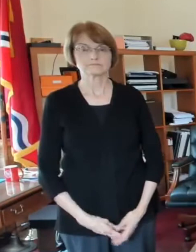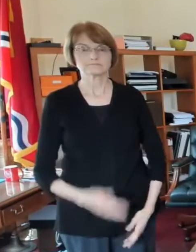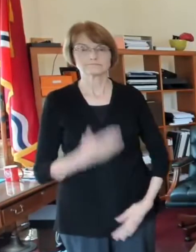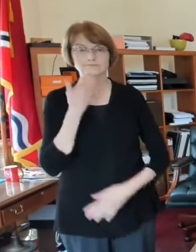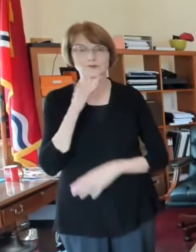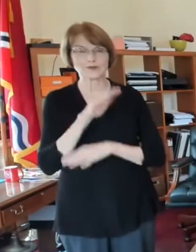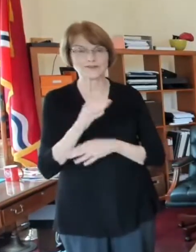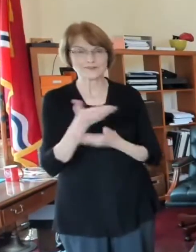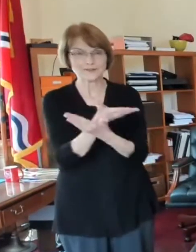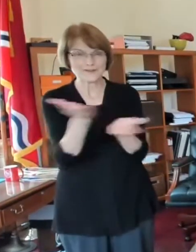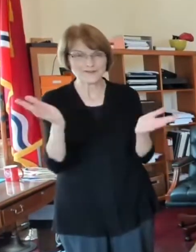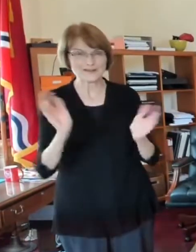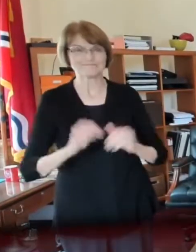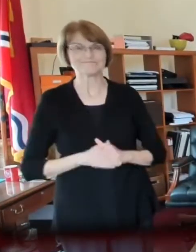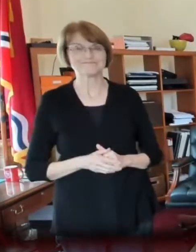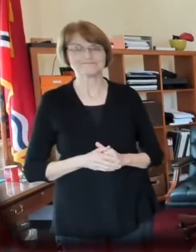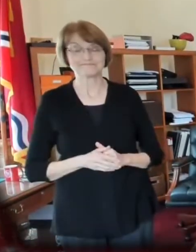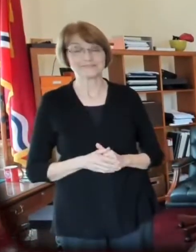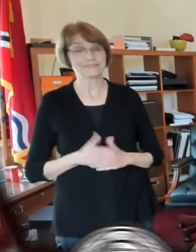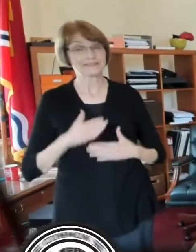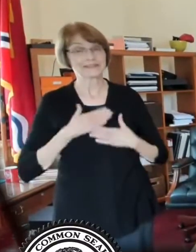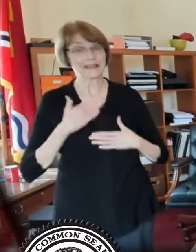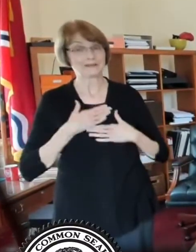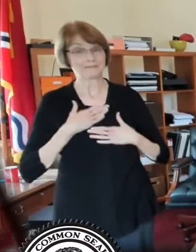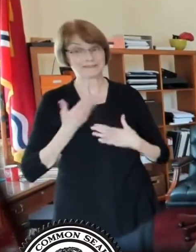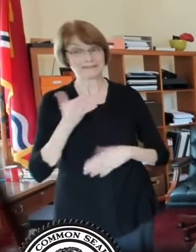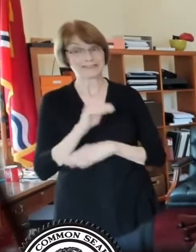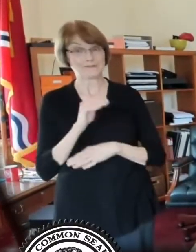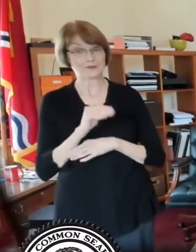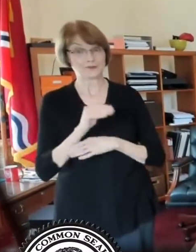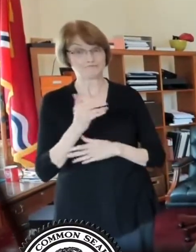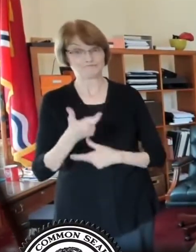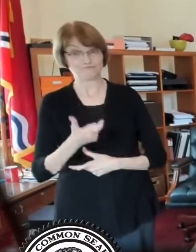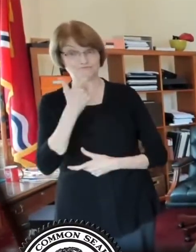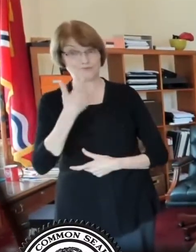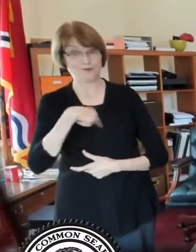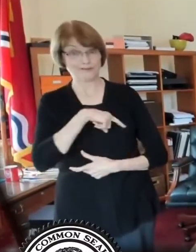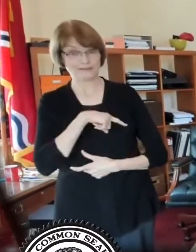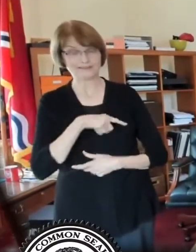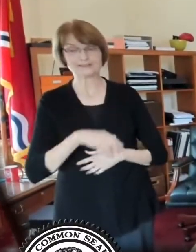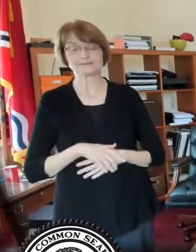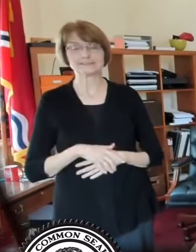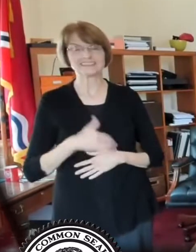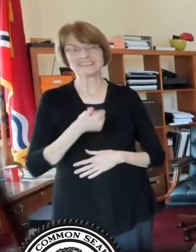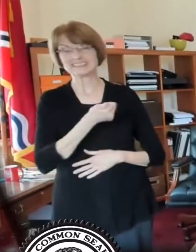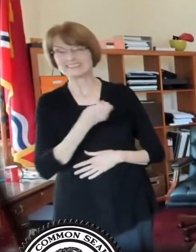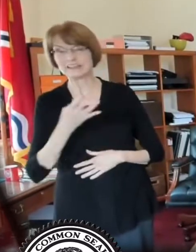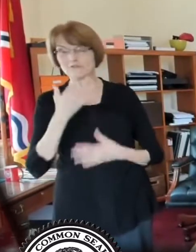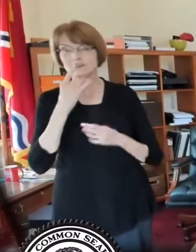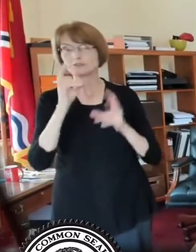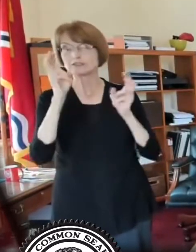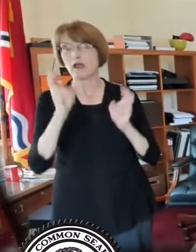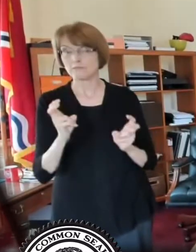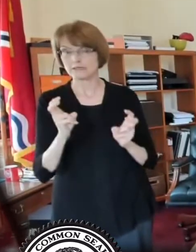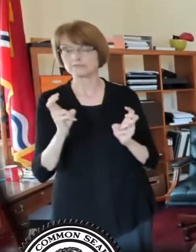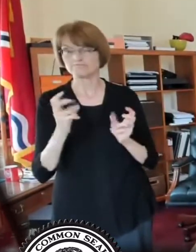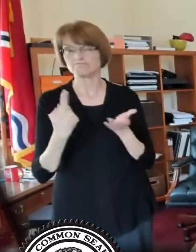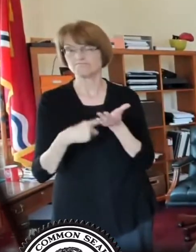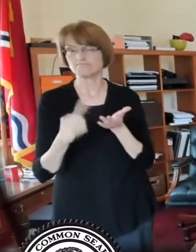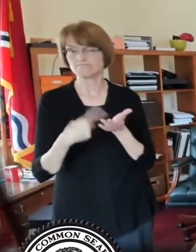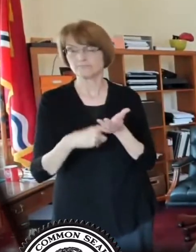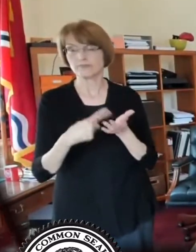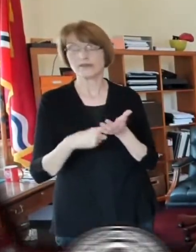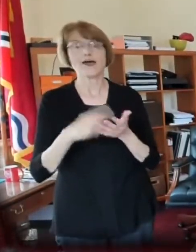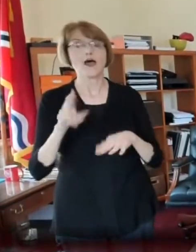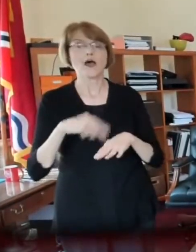Good afternoon, everyone. Glad you can join us here this afternoon. We have several interesting topics to talk about, but we are going to start,